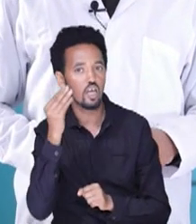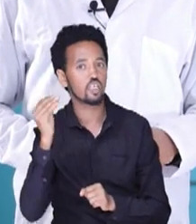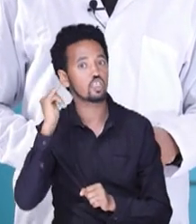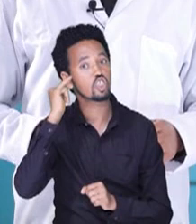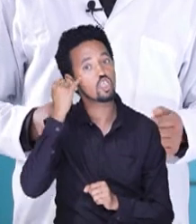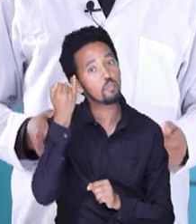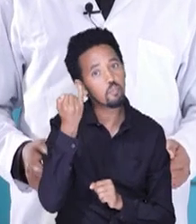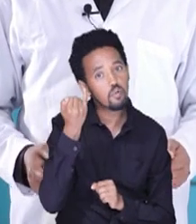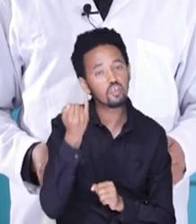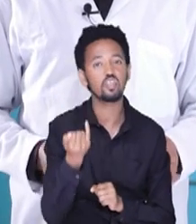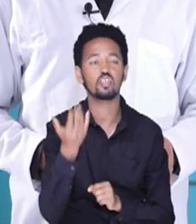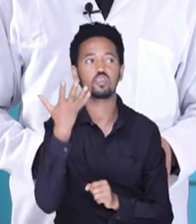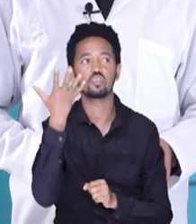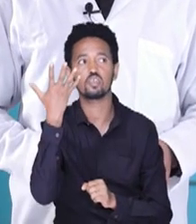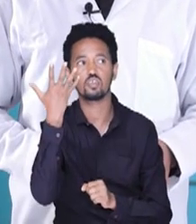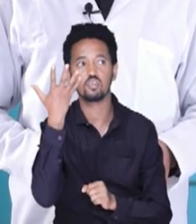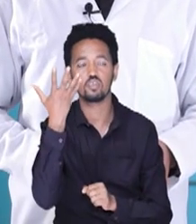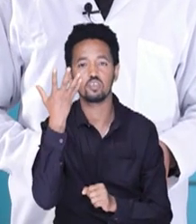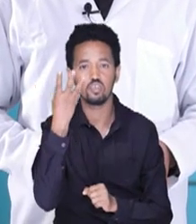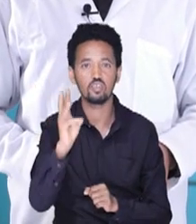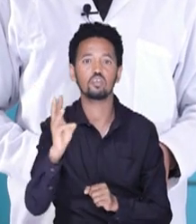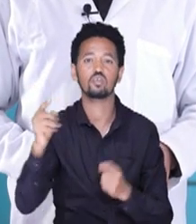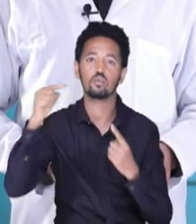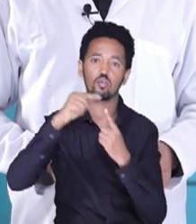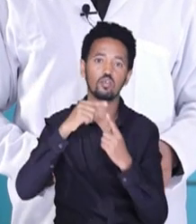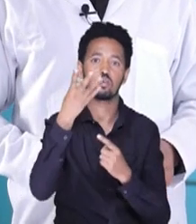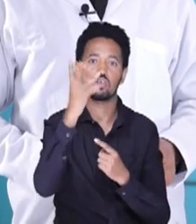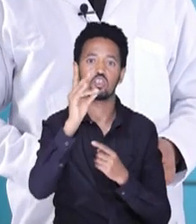Japan in the 16th and 17th century.